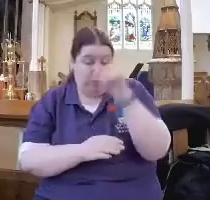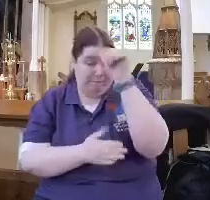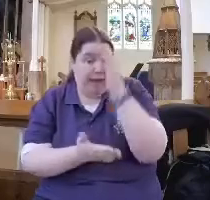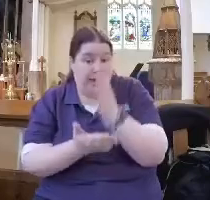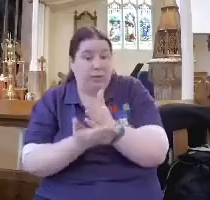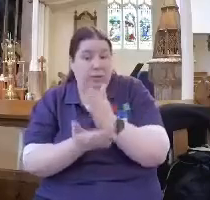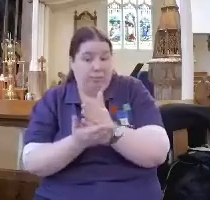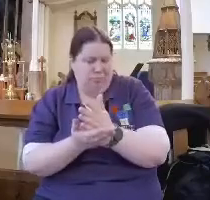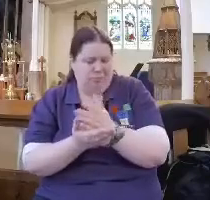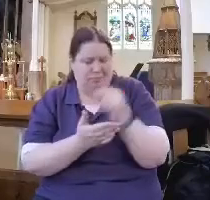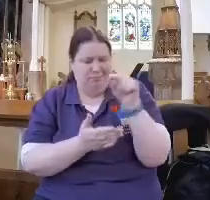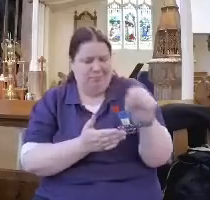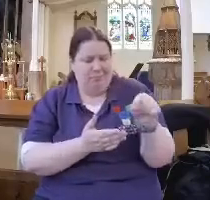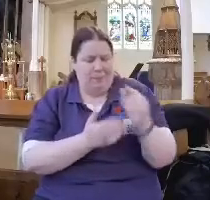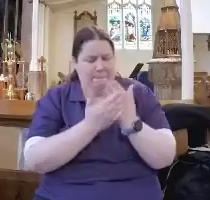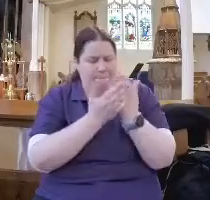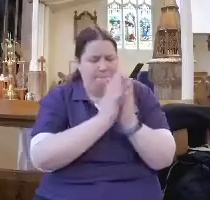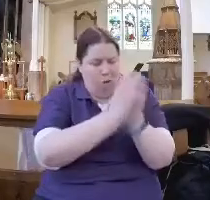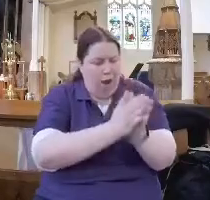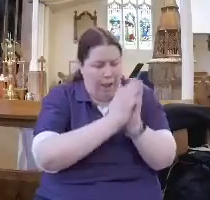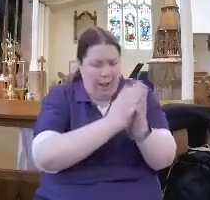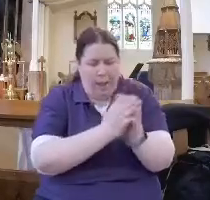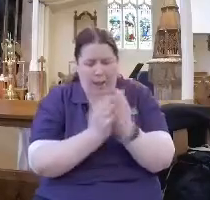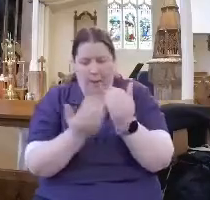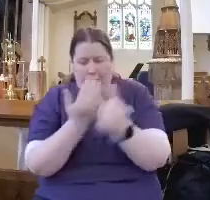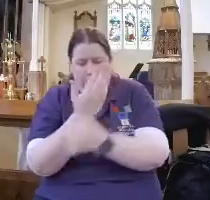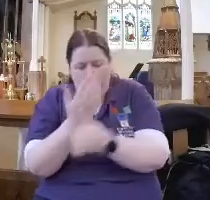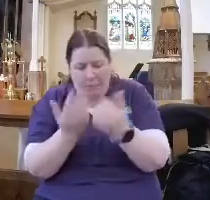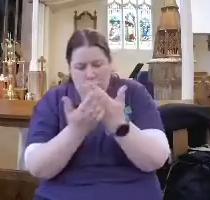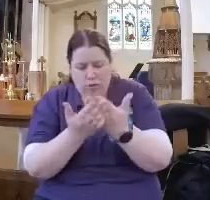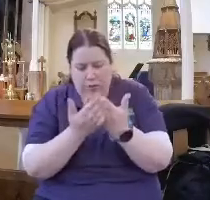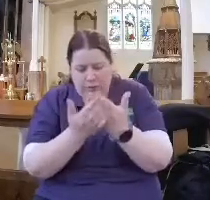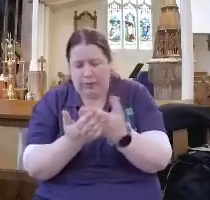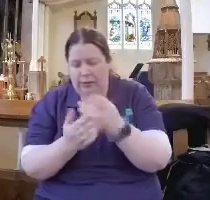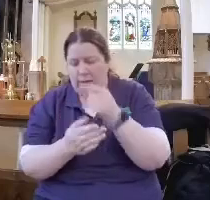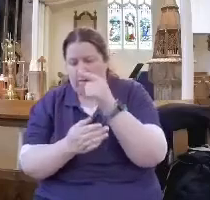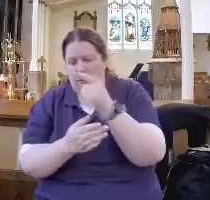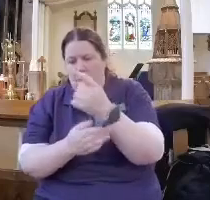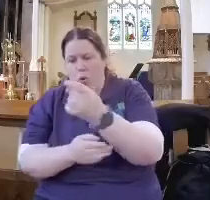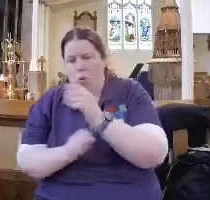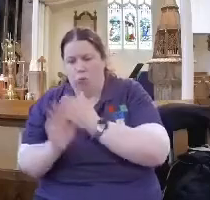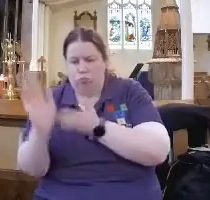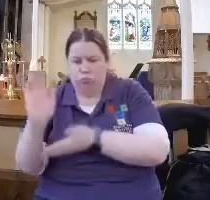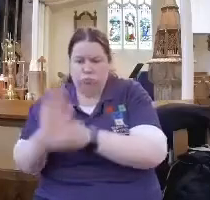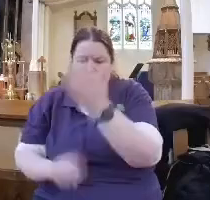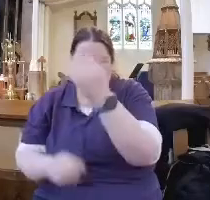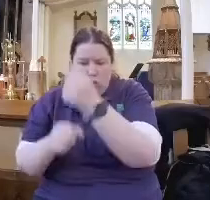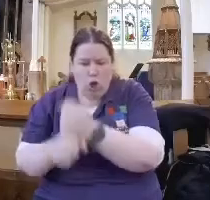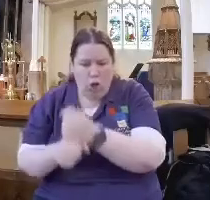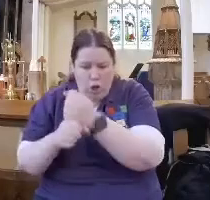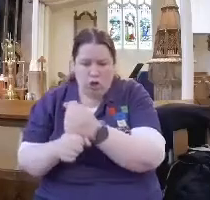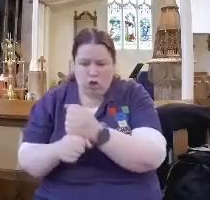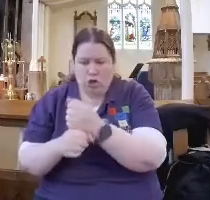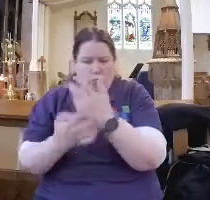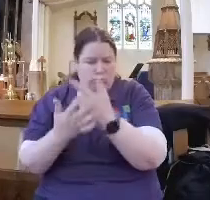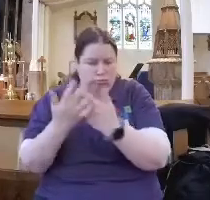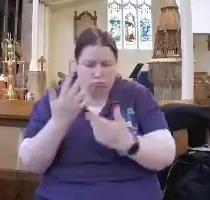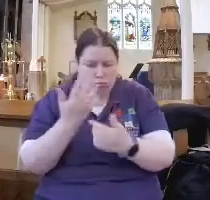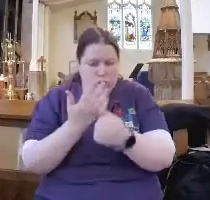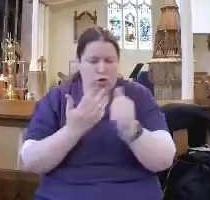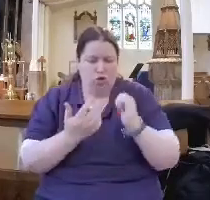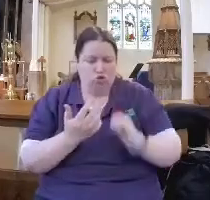importance of prayer and Bible study and coming to church and acts of Christian service and things, you've got to put that